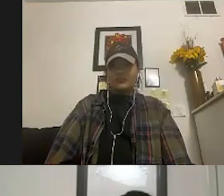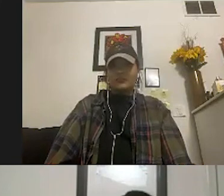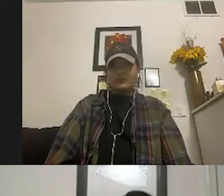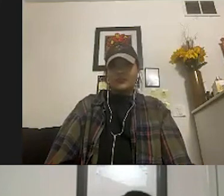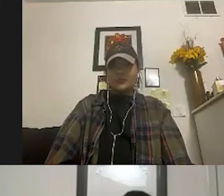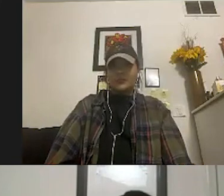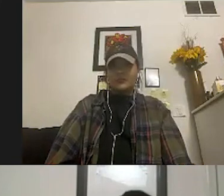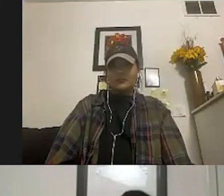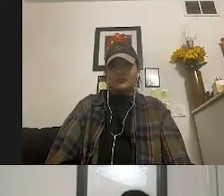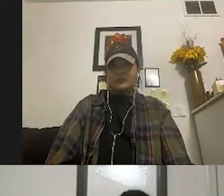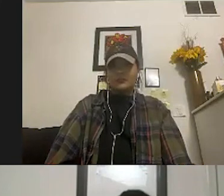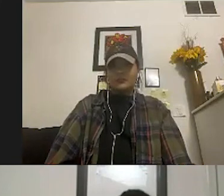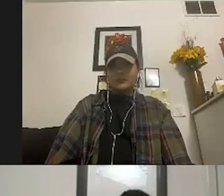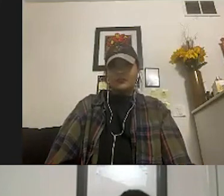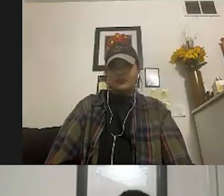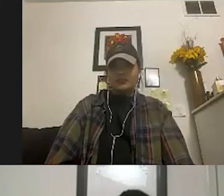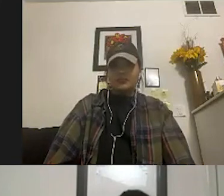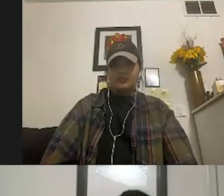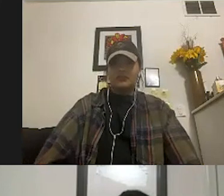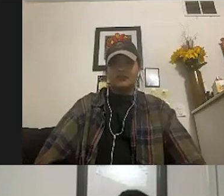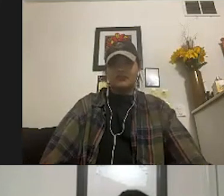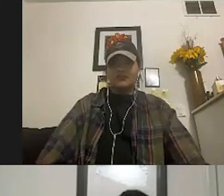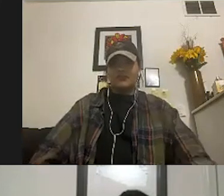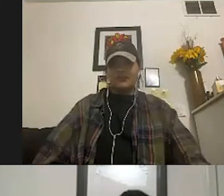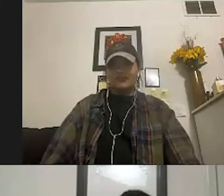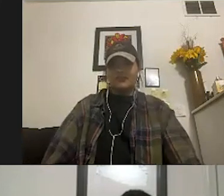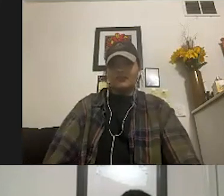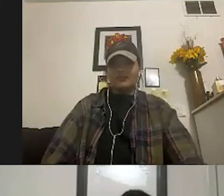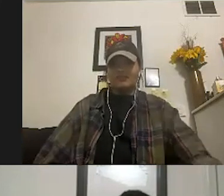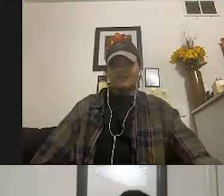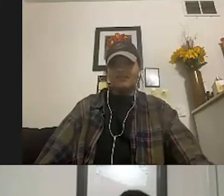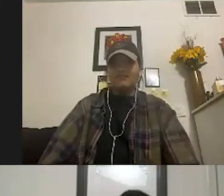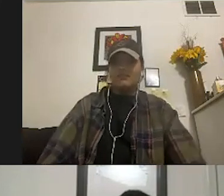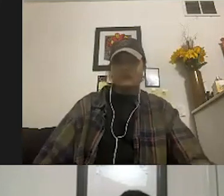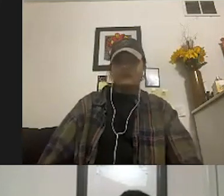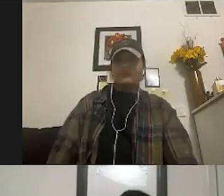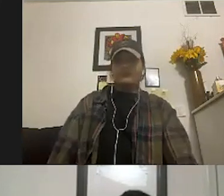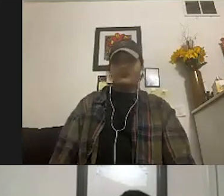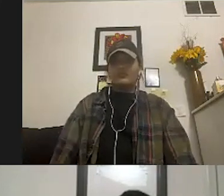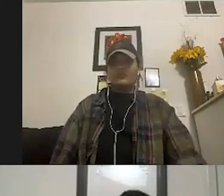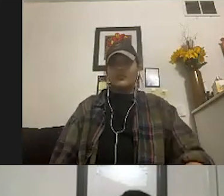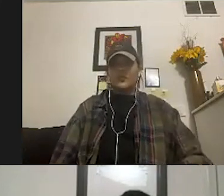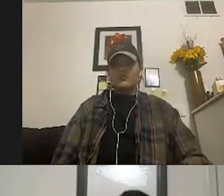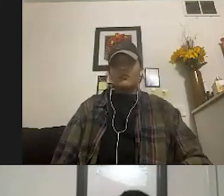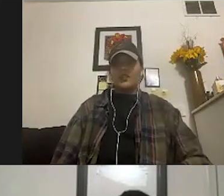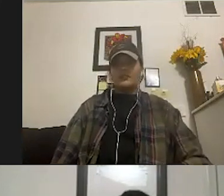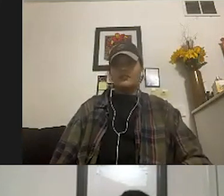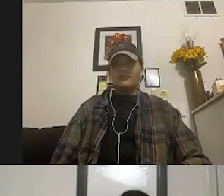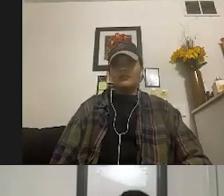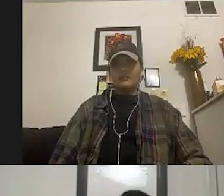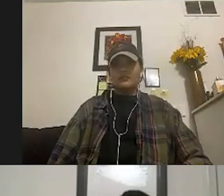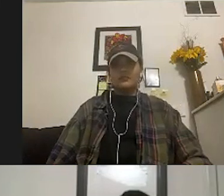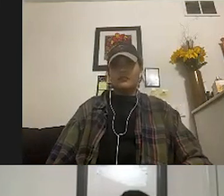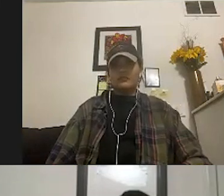said, the whole notion about being a warrior, and really living the life that has been destined for